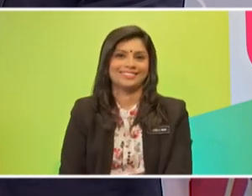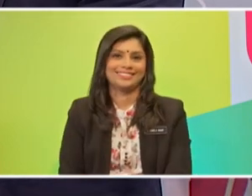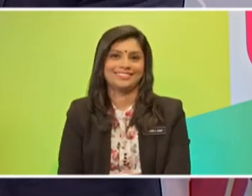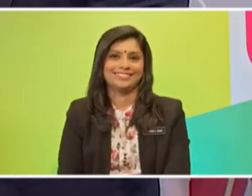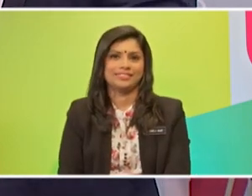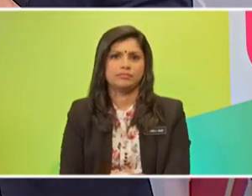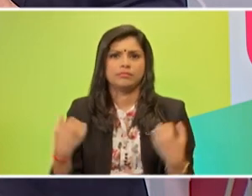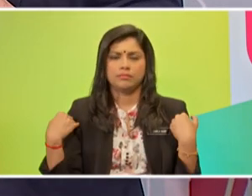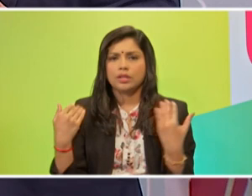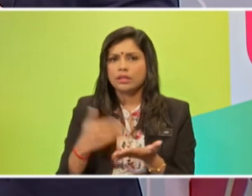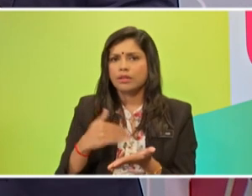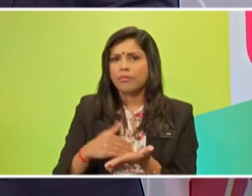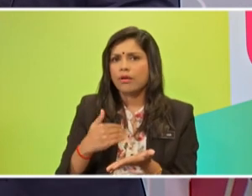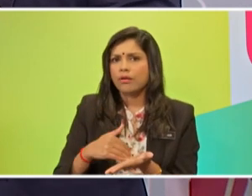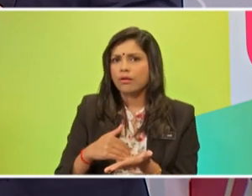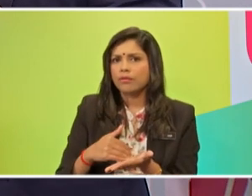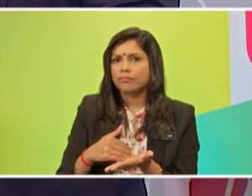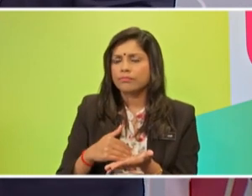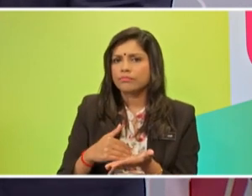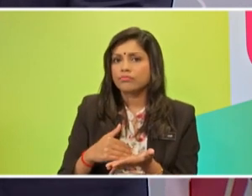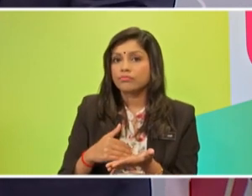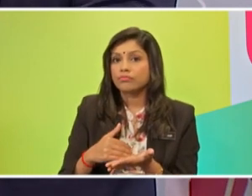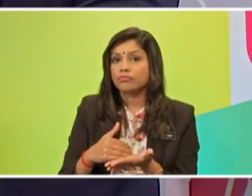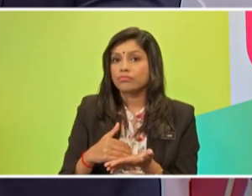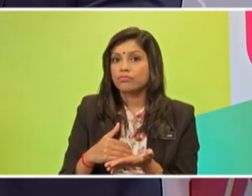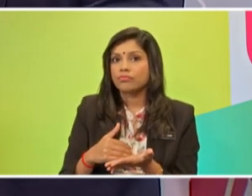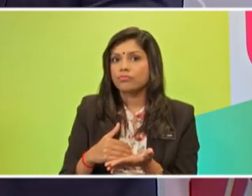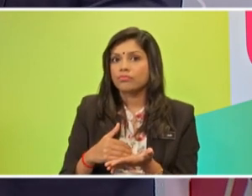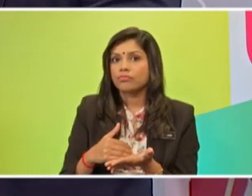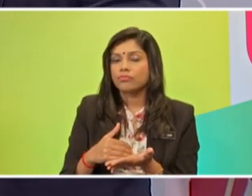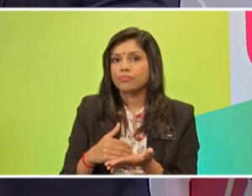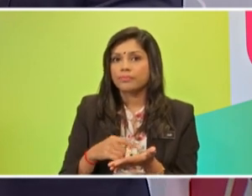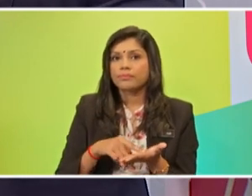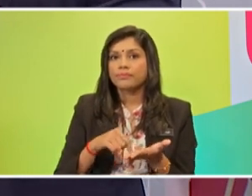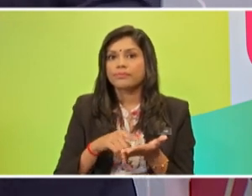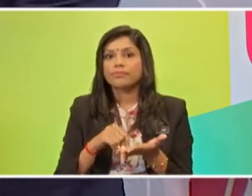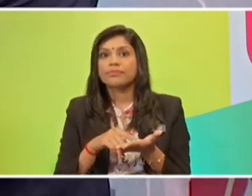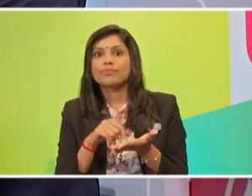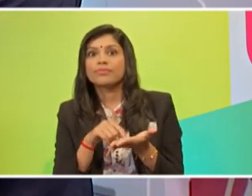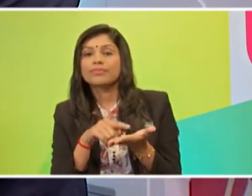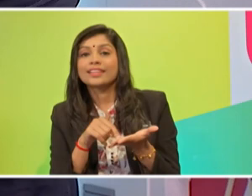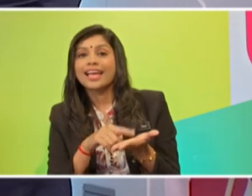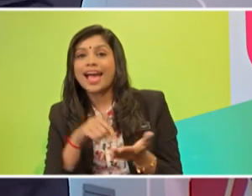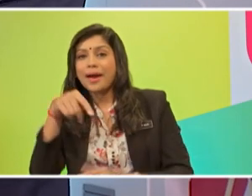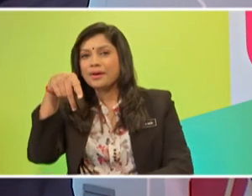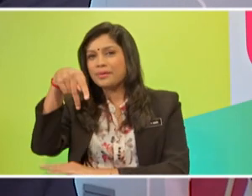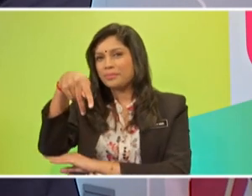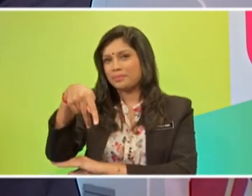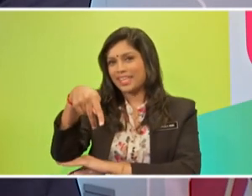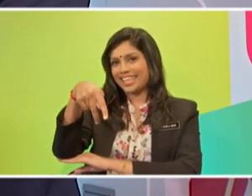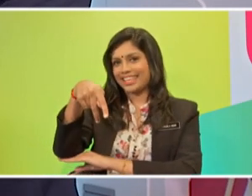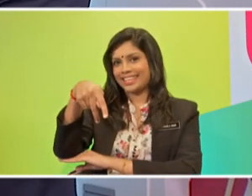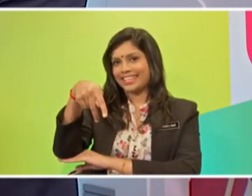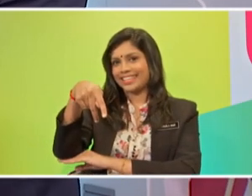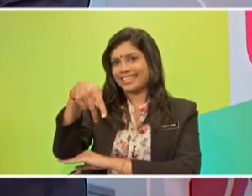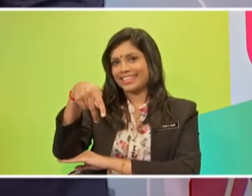Is that all? Anything left there? Oh, we have one more. P. Yes, very